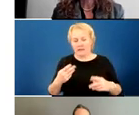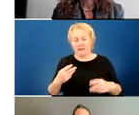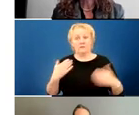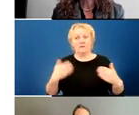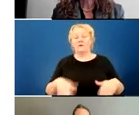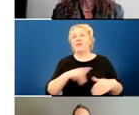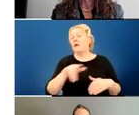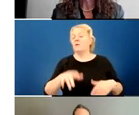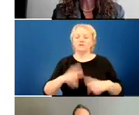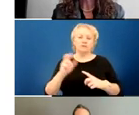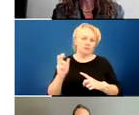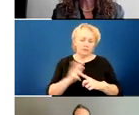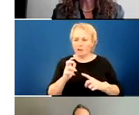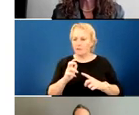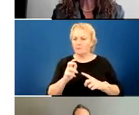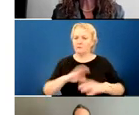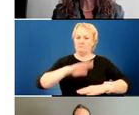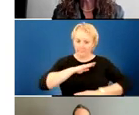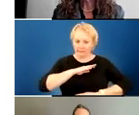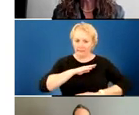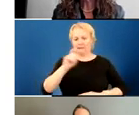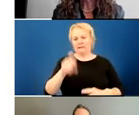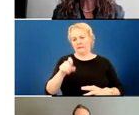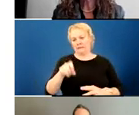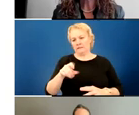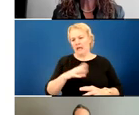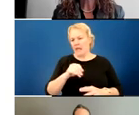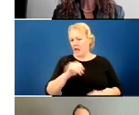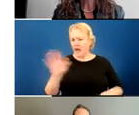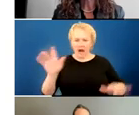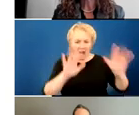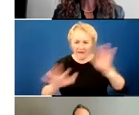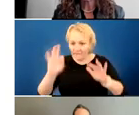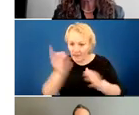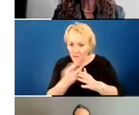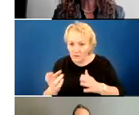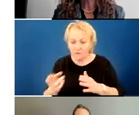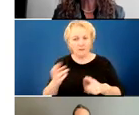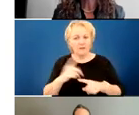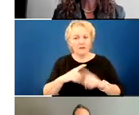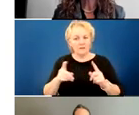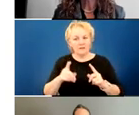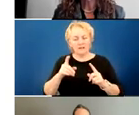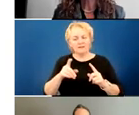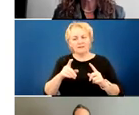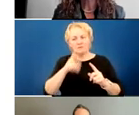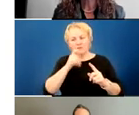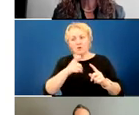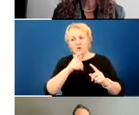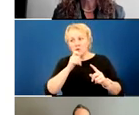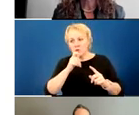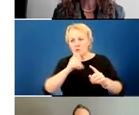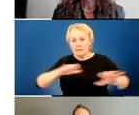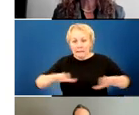were fantastic in being able to meet the needs and pulling resources together. And it was the community partners that were stepping